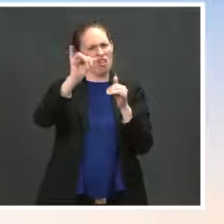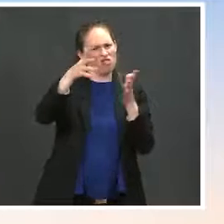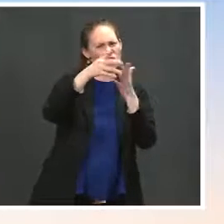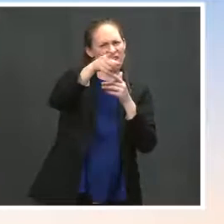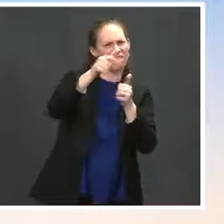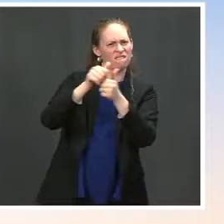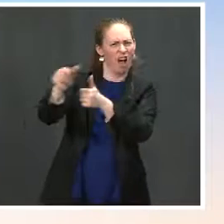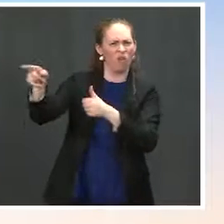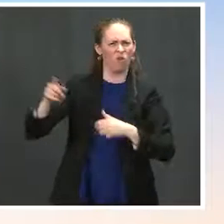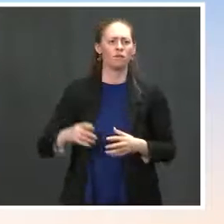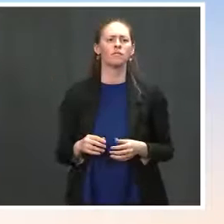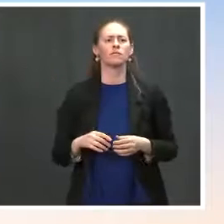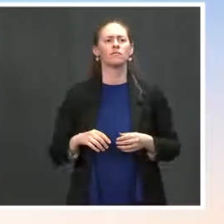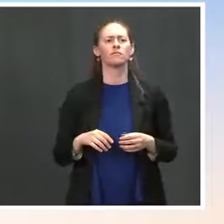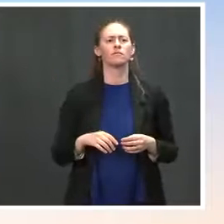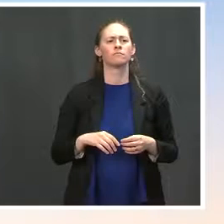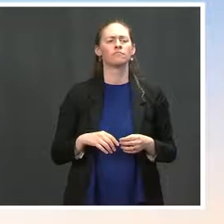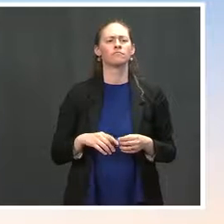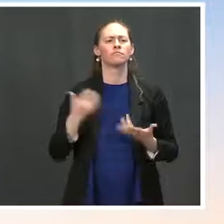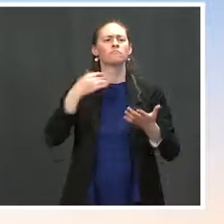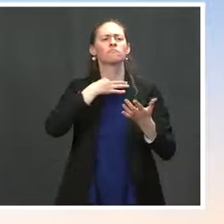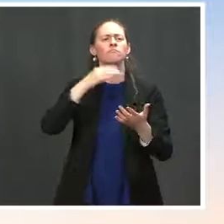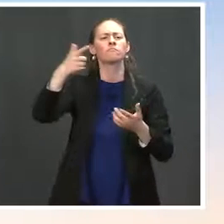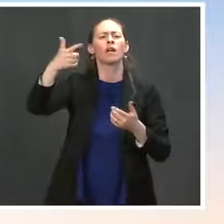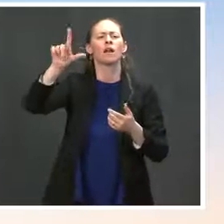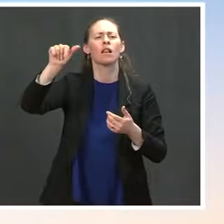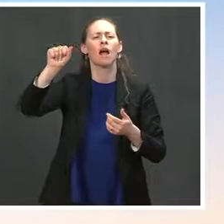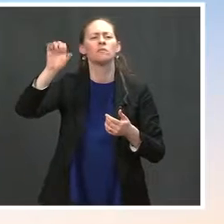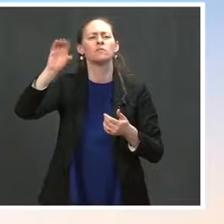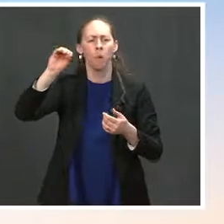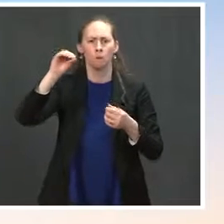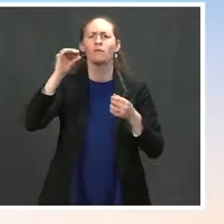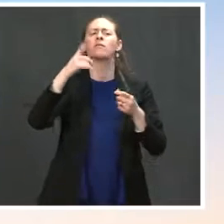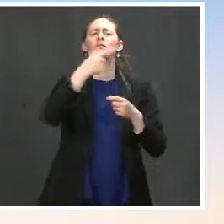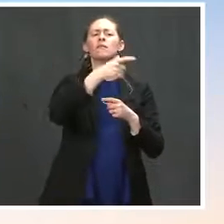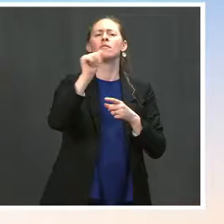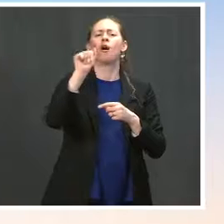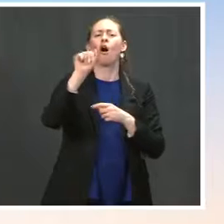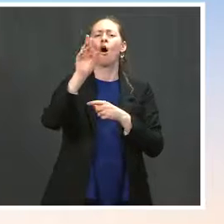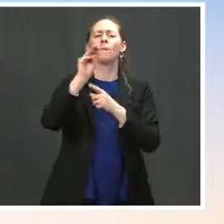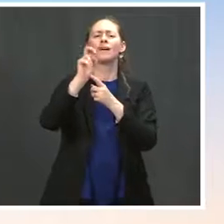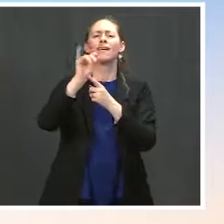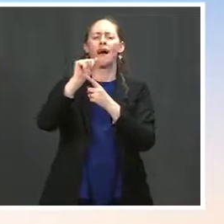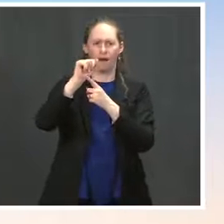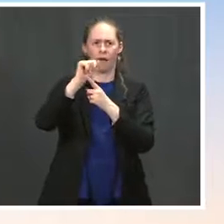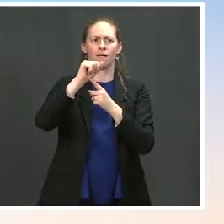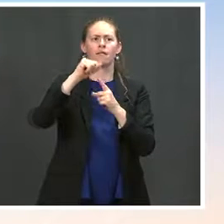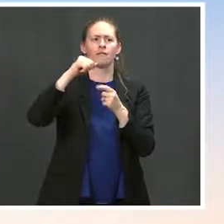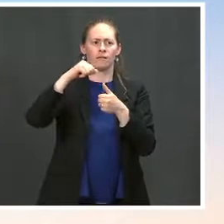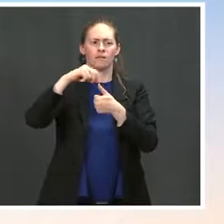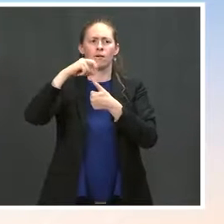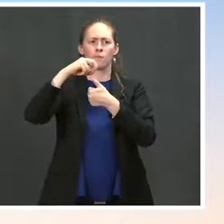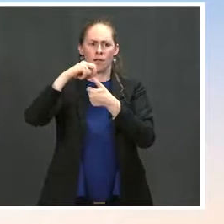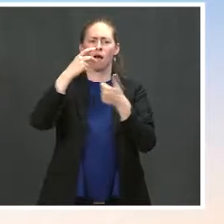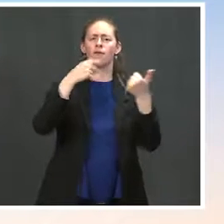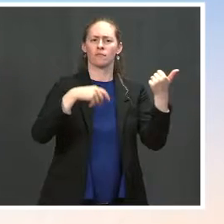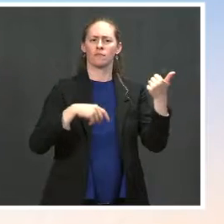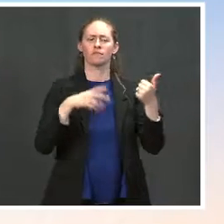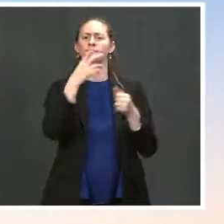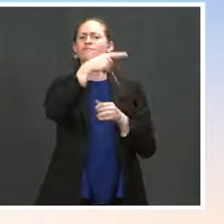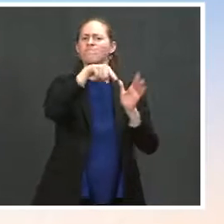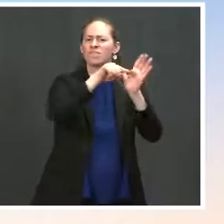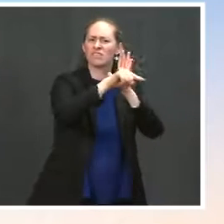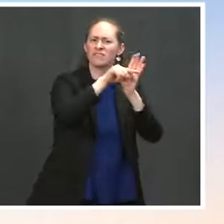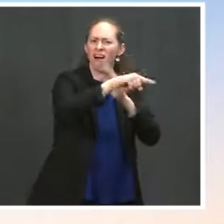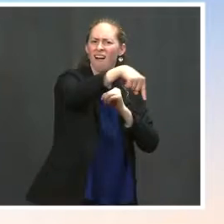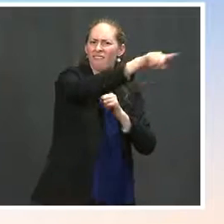Sure. on Armenian genocide. Should we expect President Biden in the course of the next several days, perhaps this weekend, to make any formal announcements